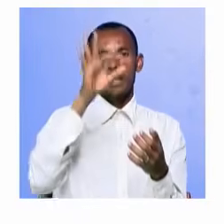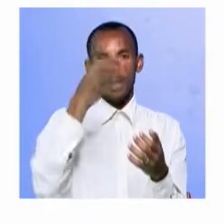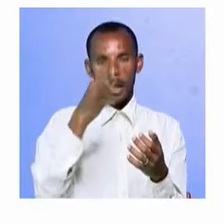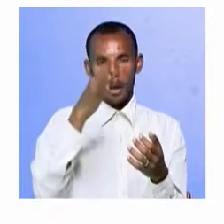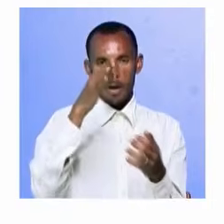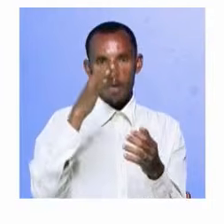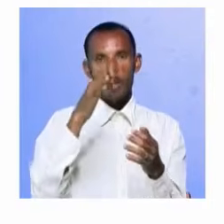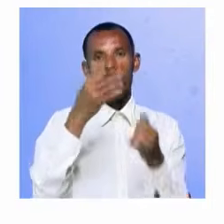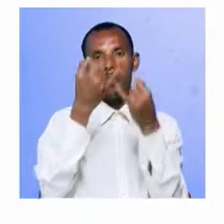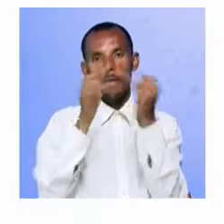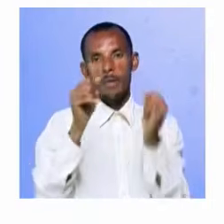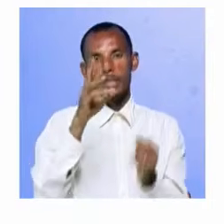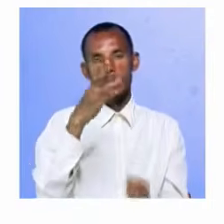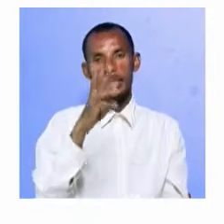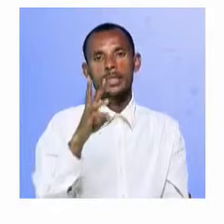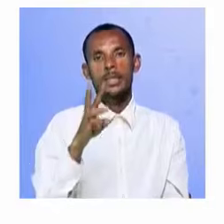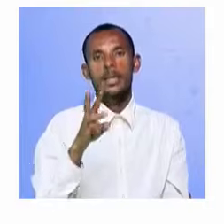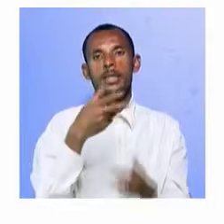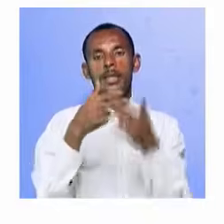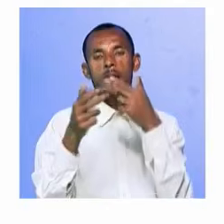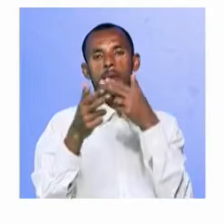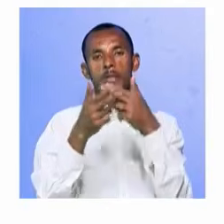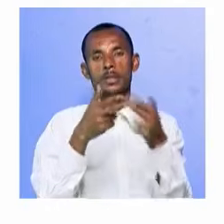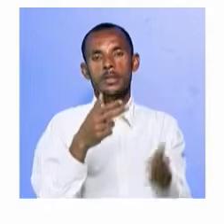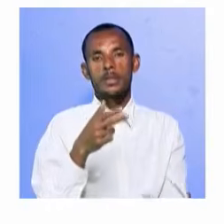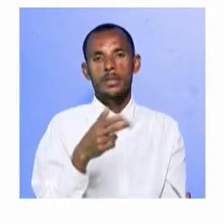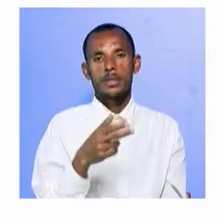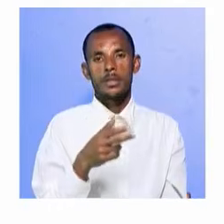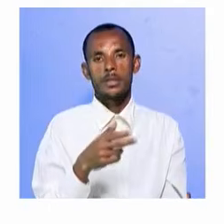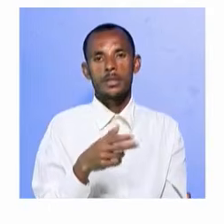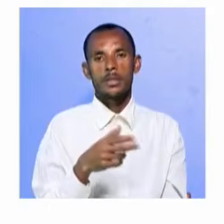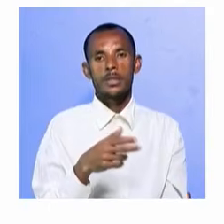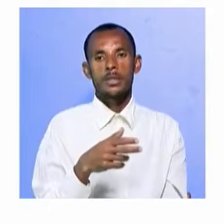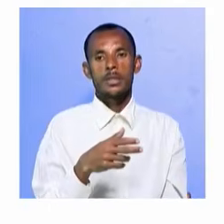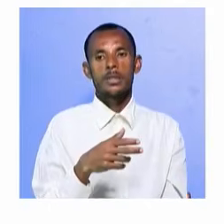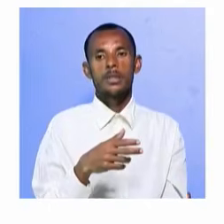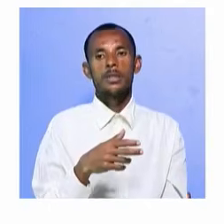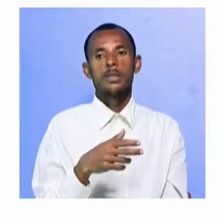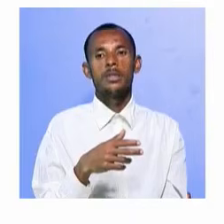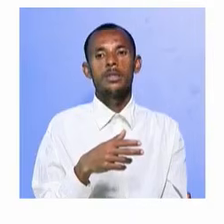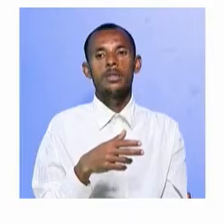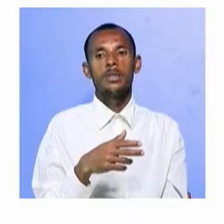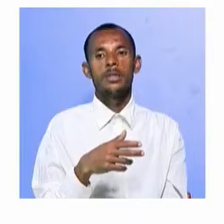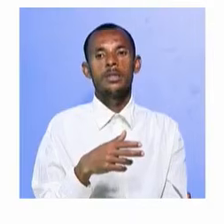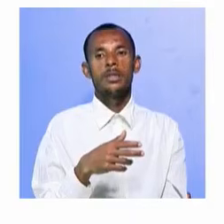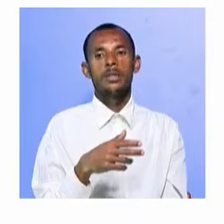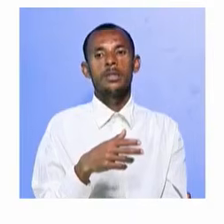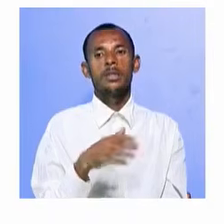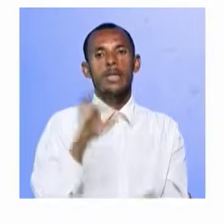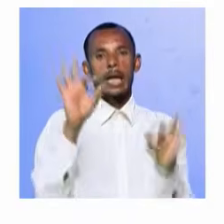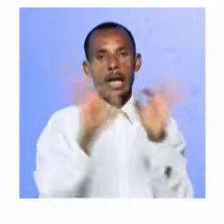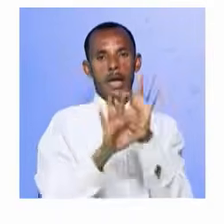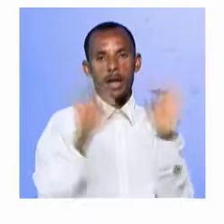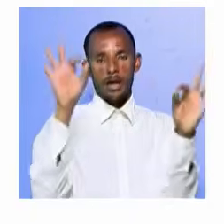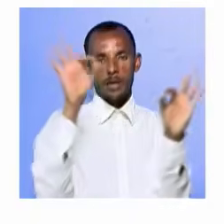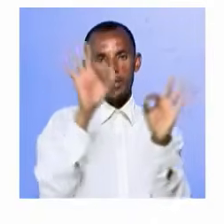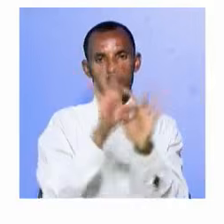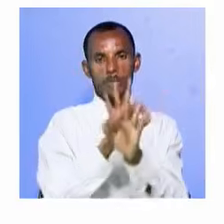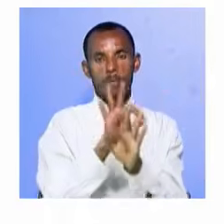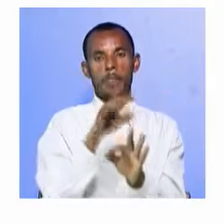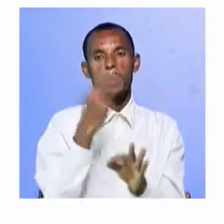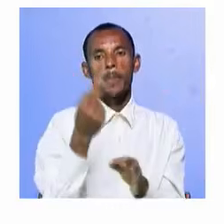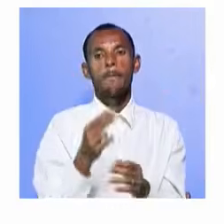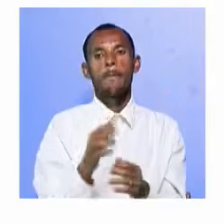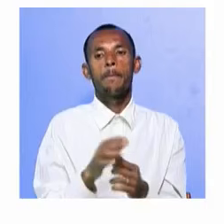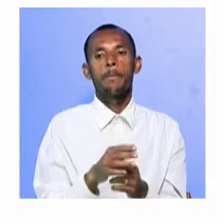16 times, I have to change this division into multiplication by taking the reciprocal of the second